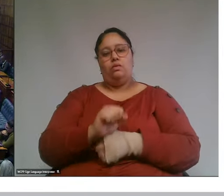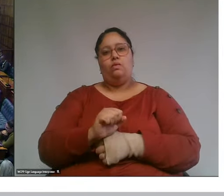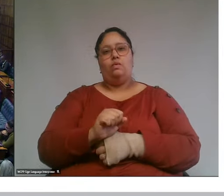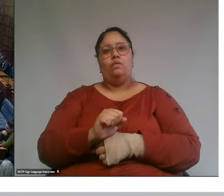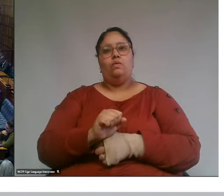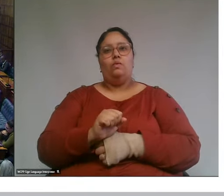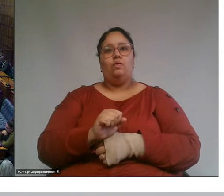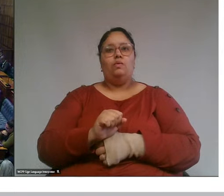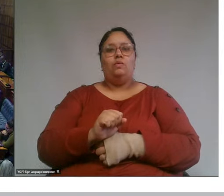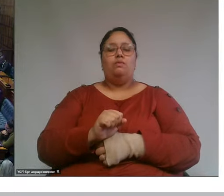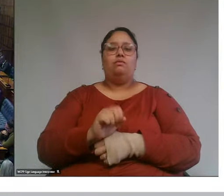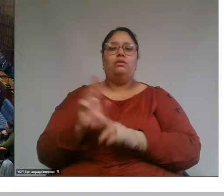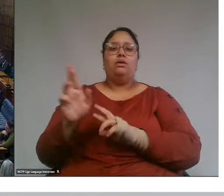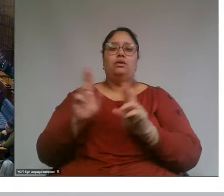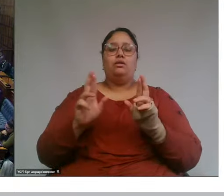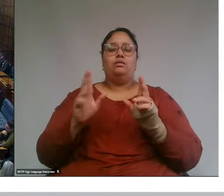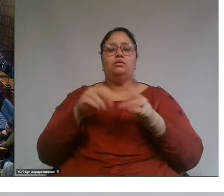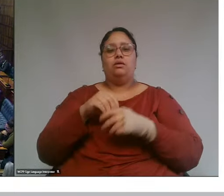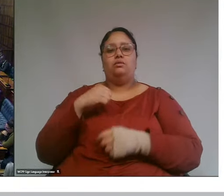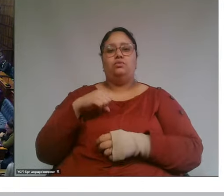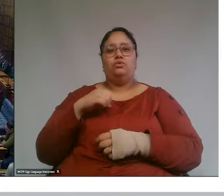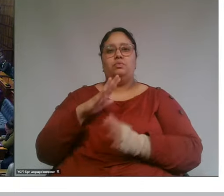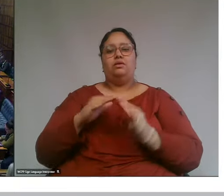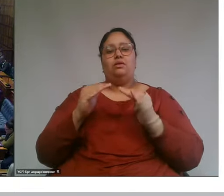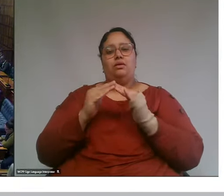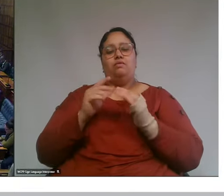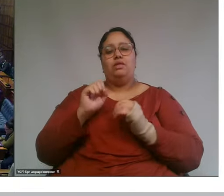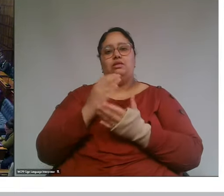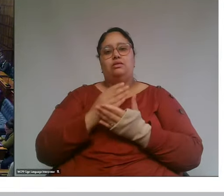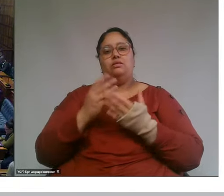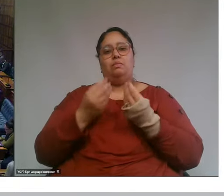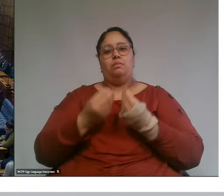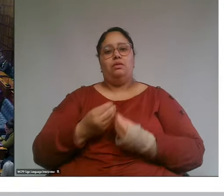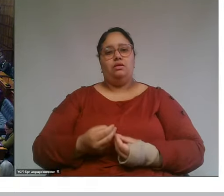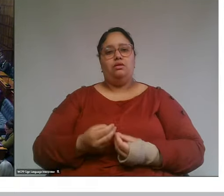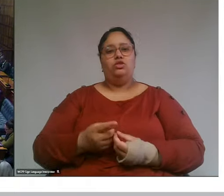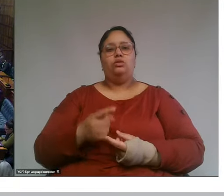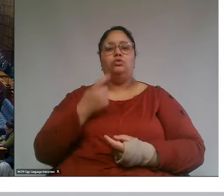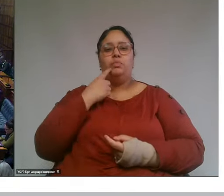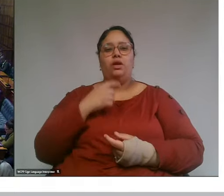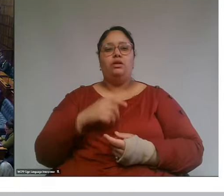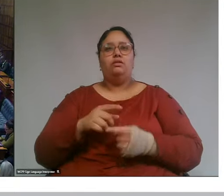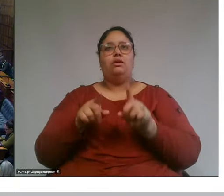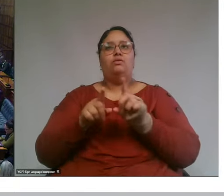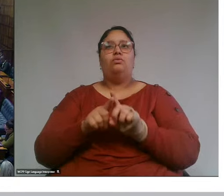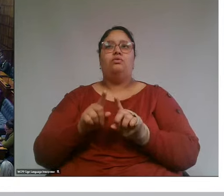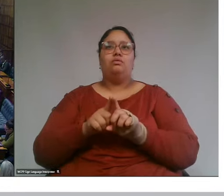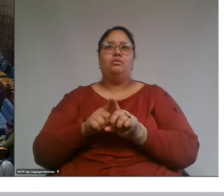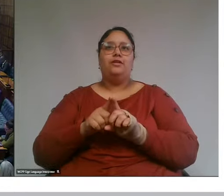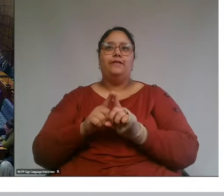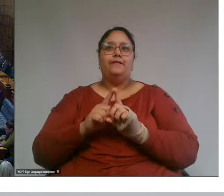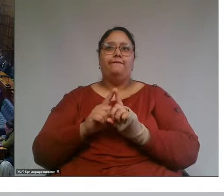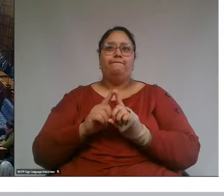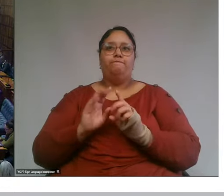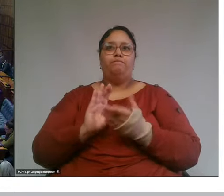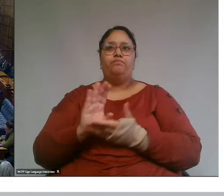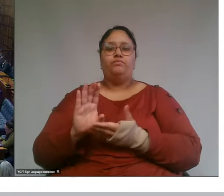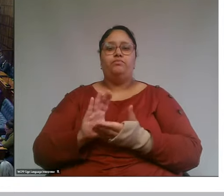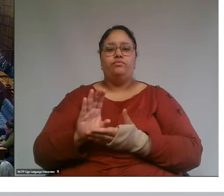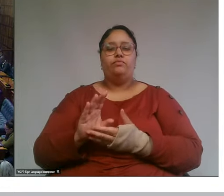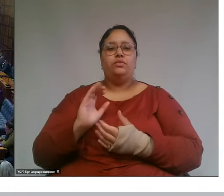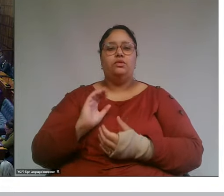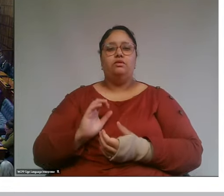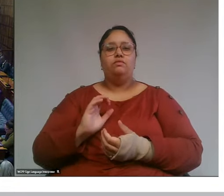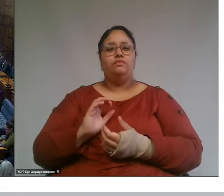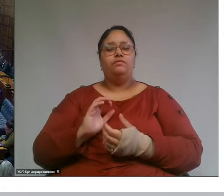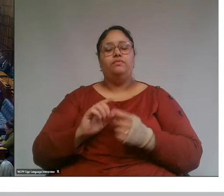Readiness at a municipal level because they've got certain things that they can leverage and that that's quite necessary for the investment space so City